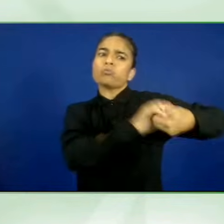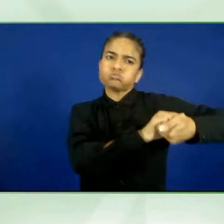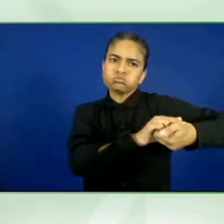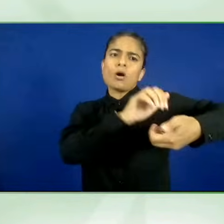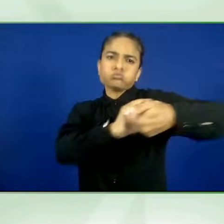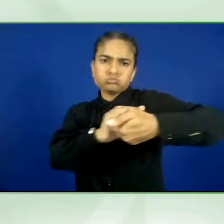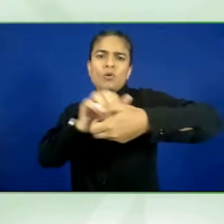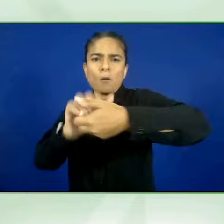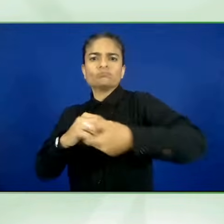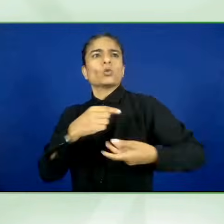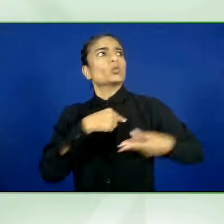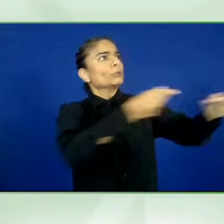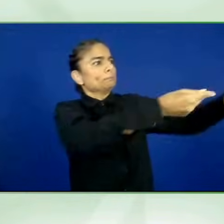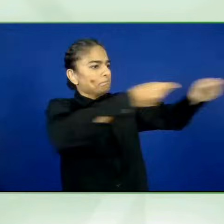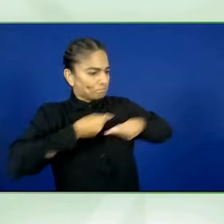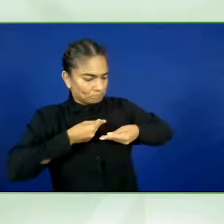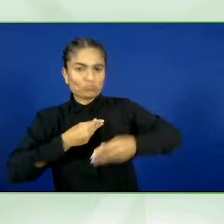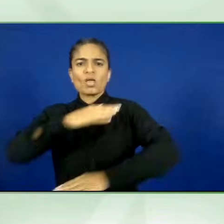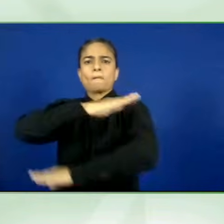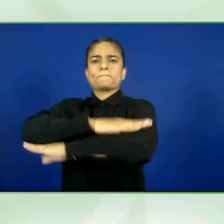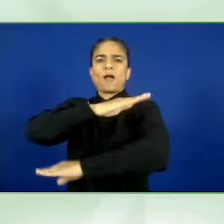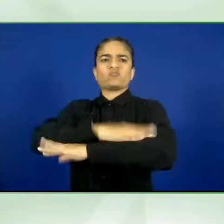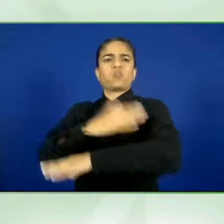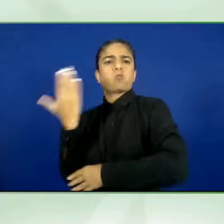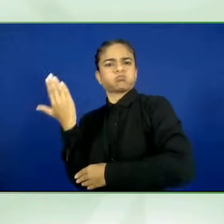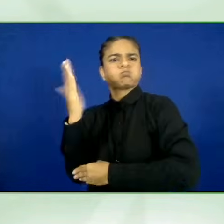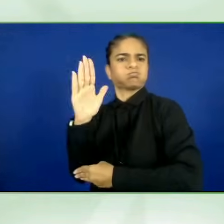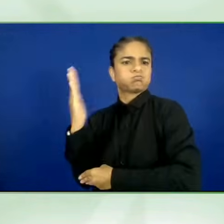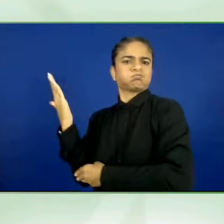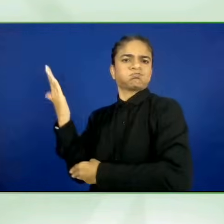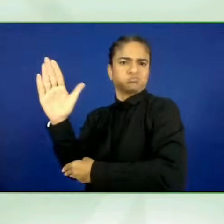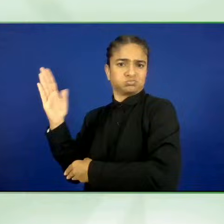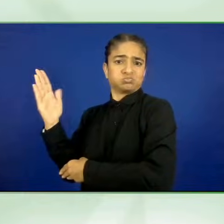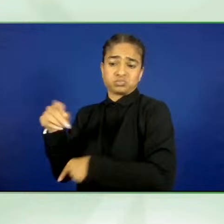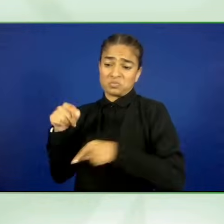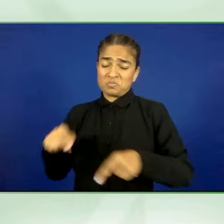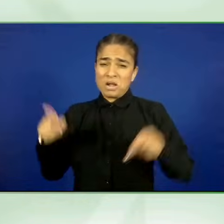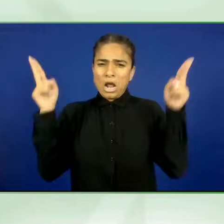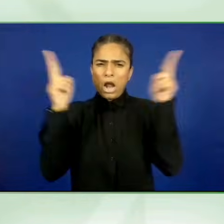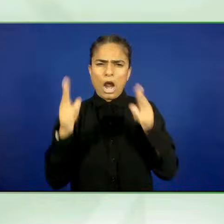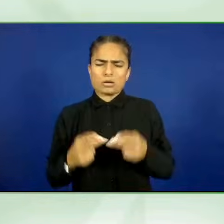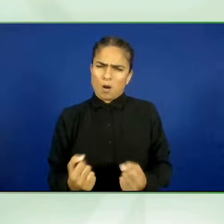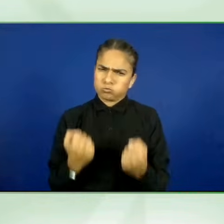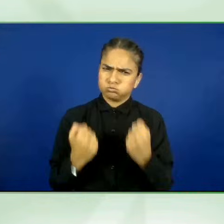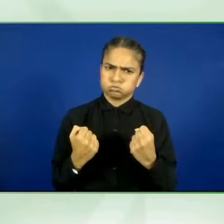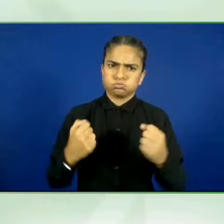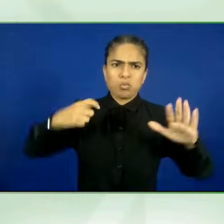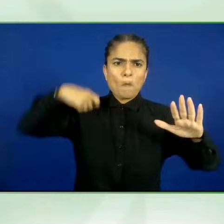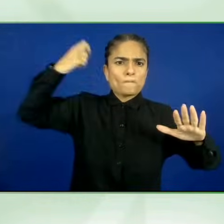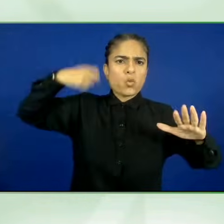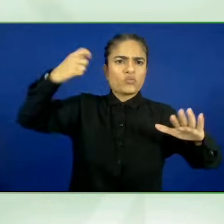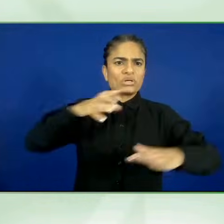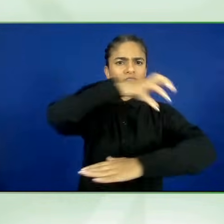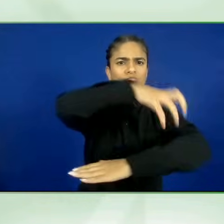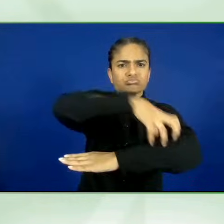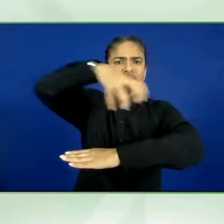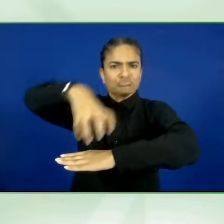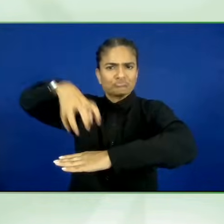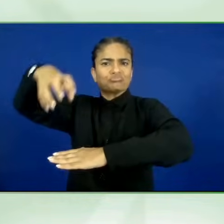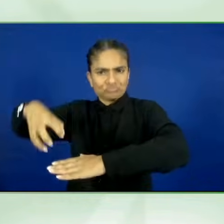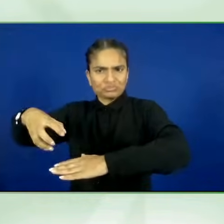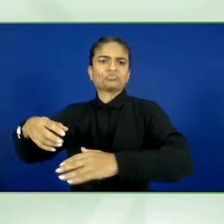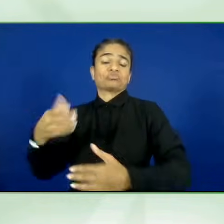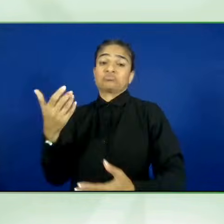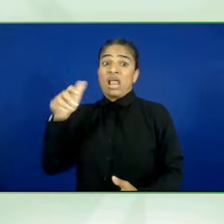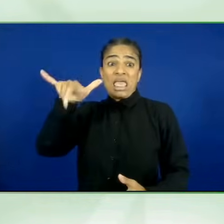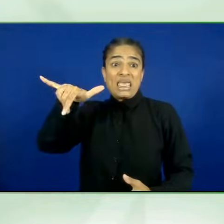as the Geos and the Yash Raj are hosting their content on our platform. Okay. And could you explain for